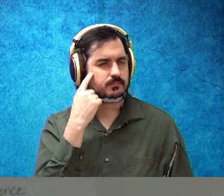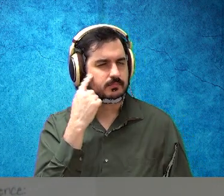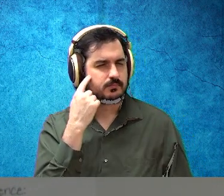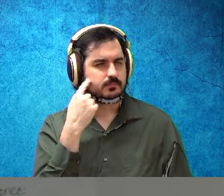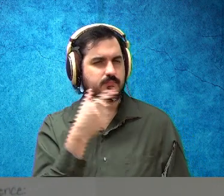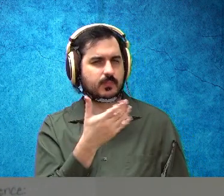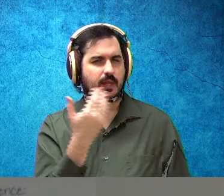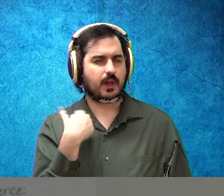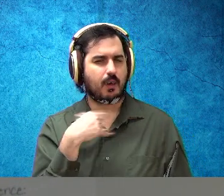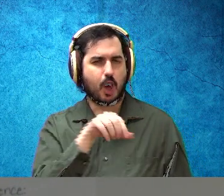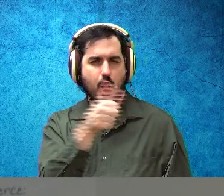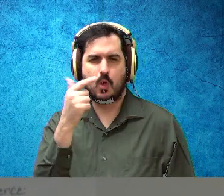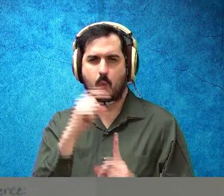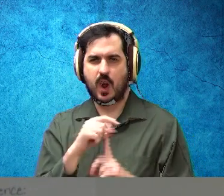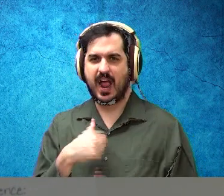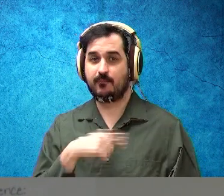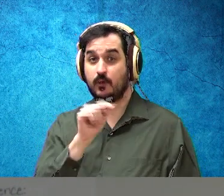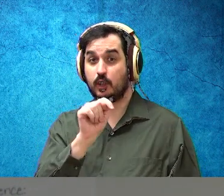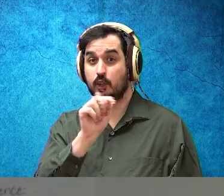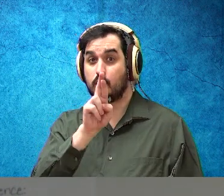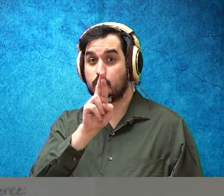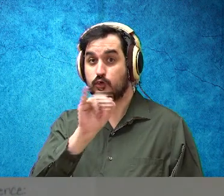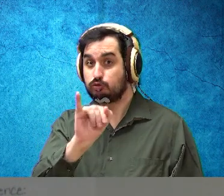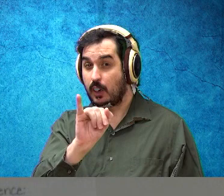it? Like maybe a